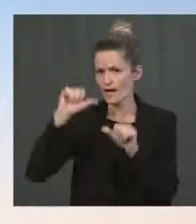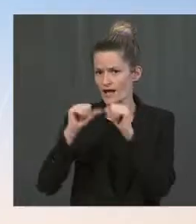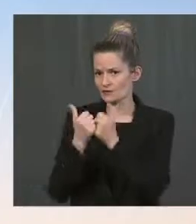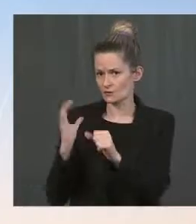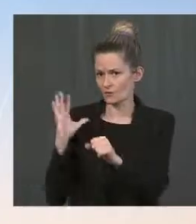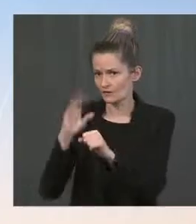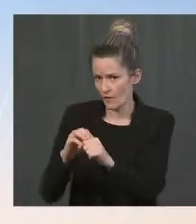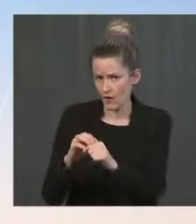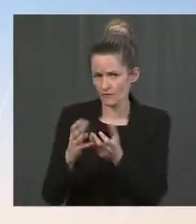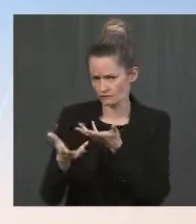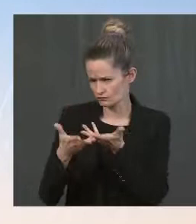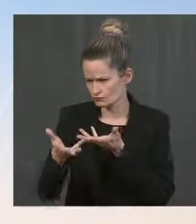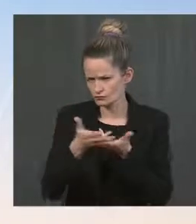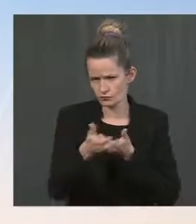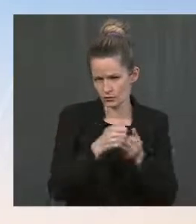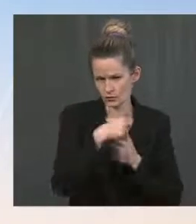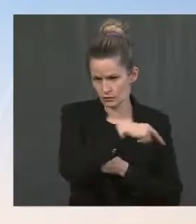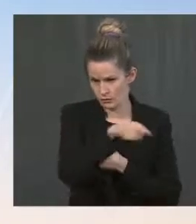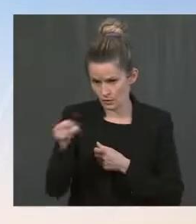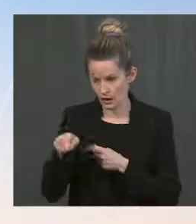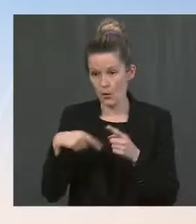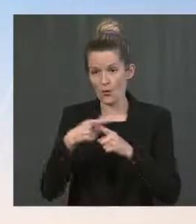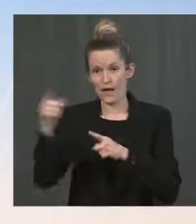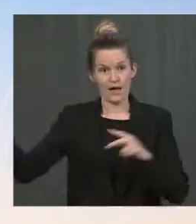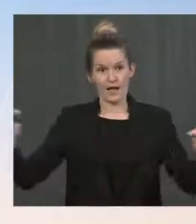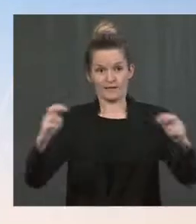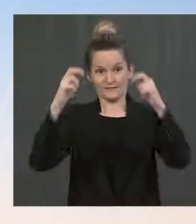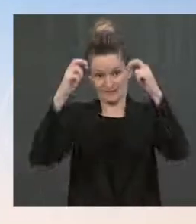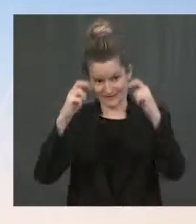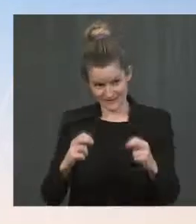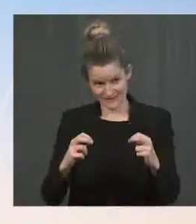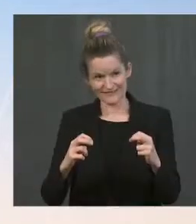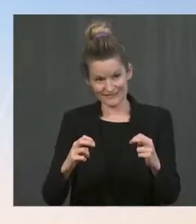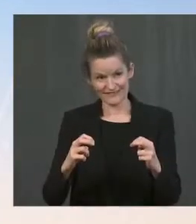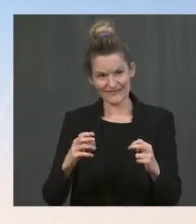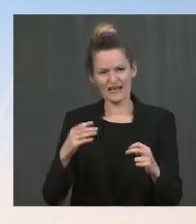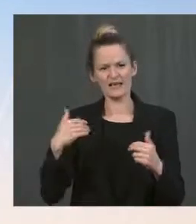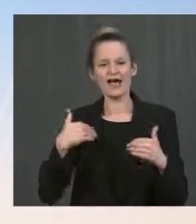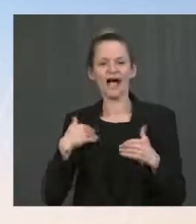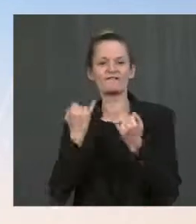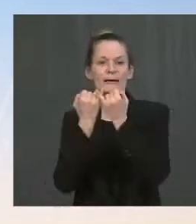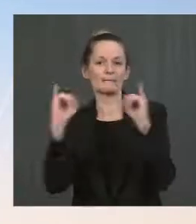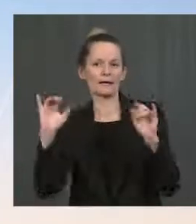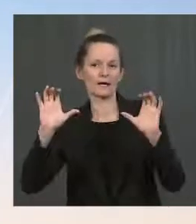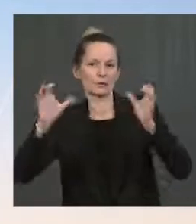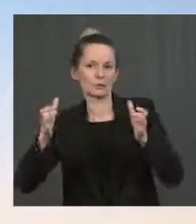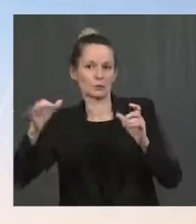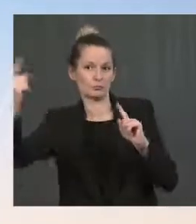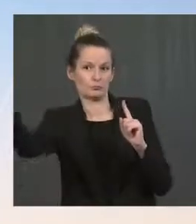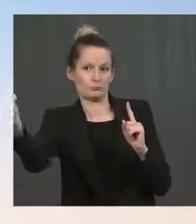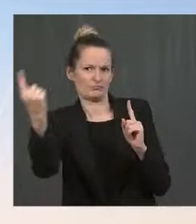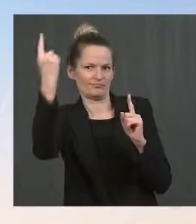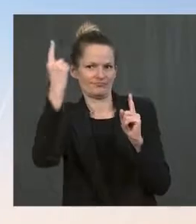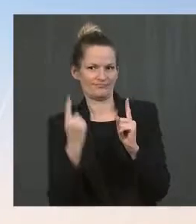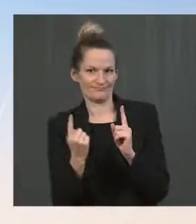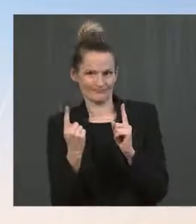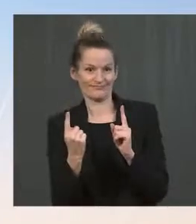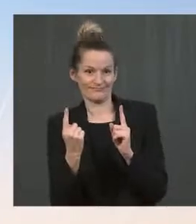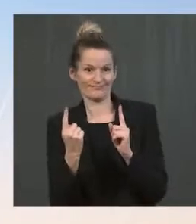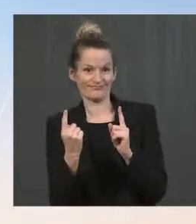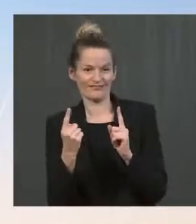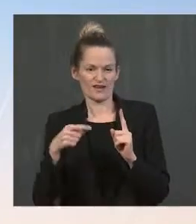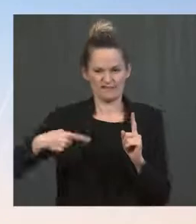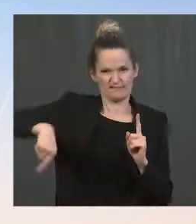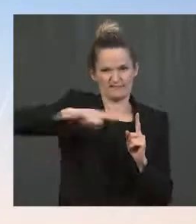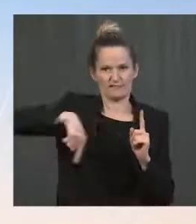the cabinet agencies and the independent agencies together, to make sure that we are all working as effectively as possible toward the goal